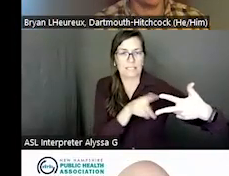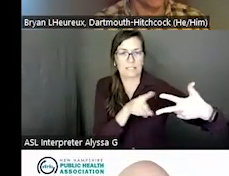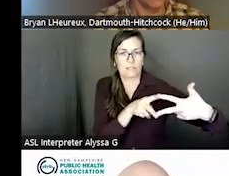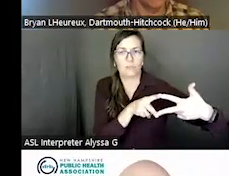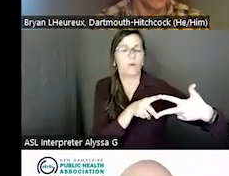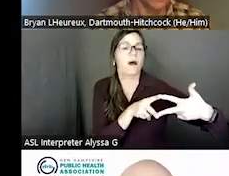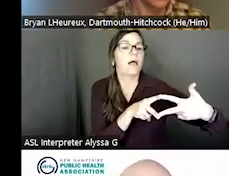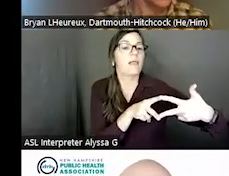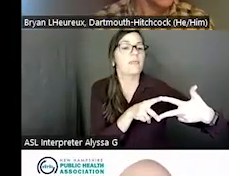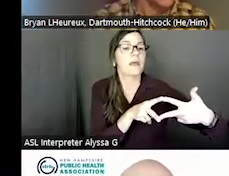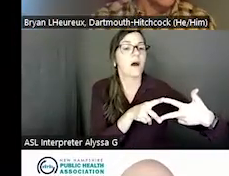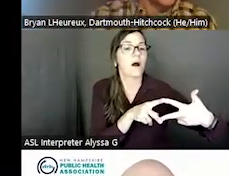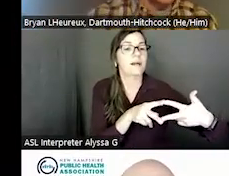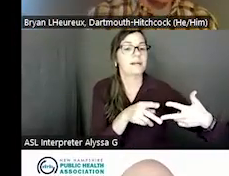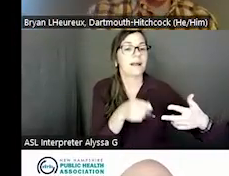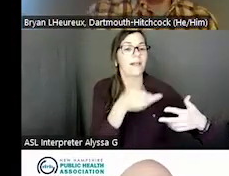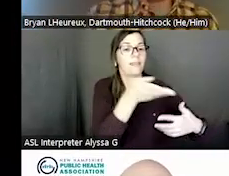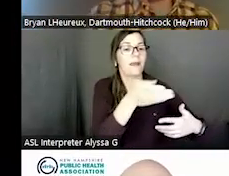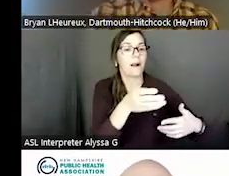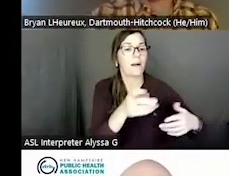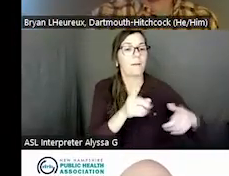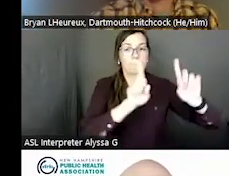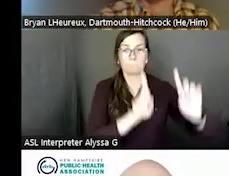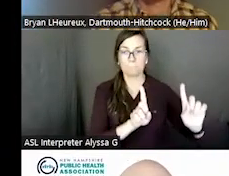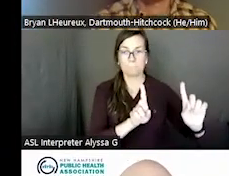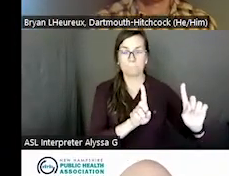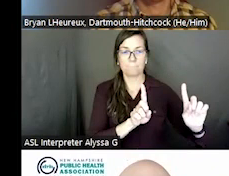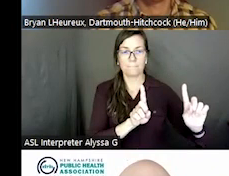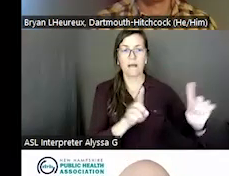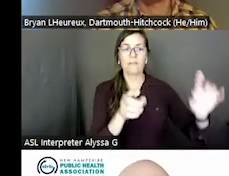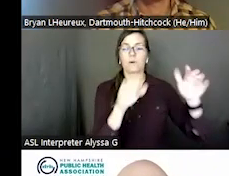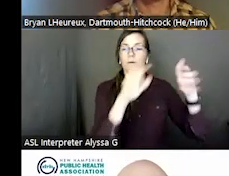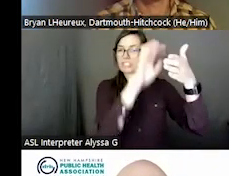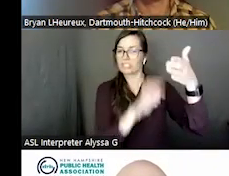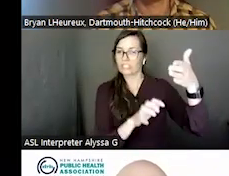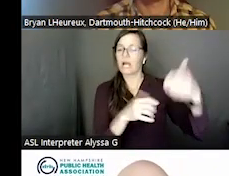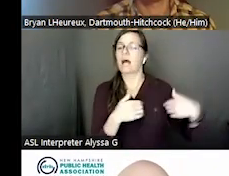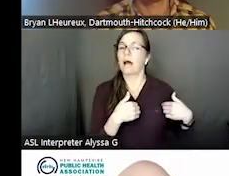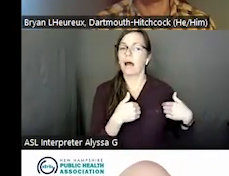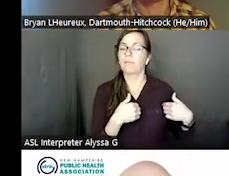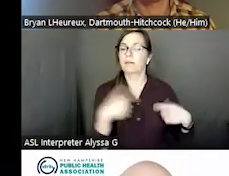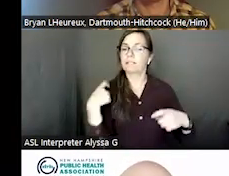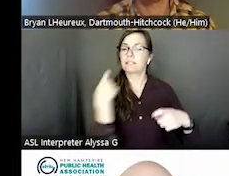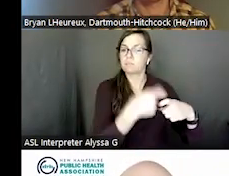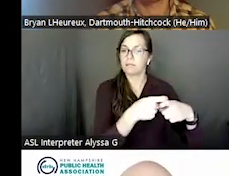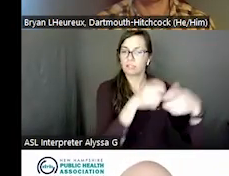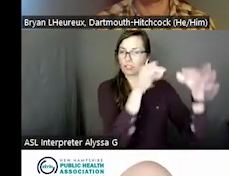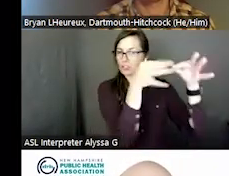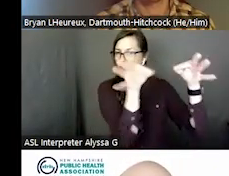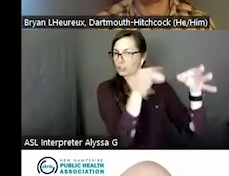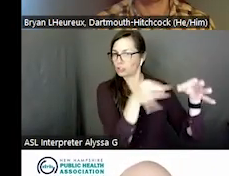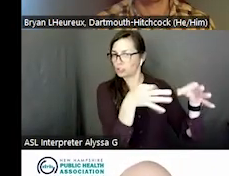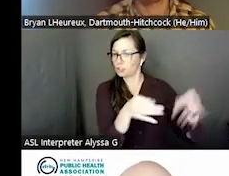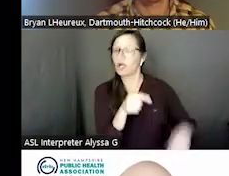a sign that's got the same key messages about COVID vaccines in Spanish. This was at a food bank